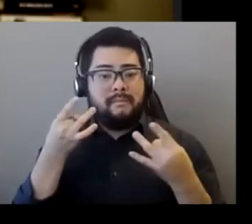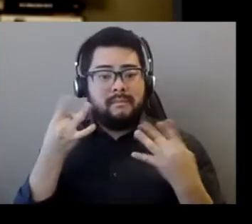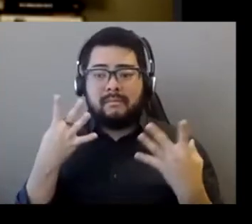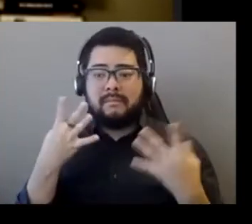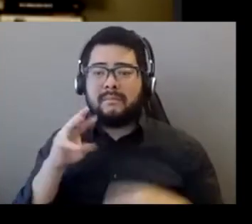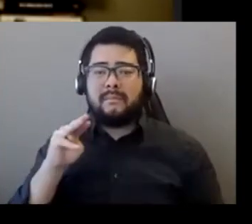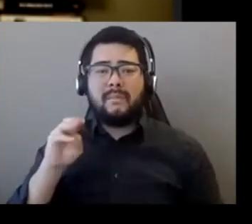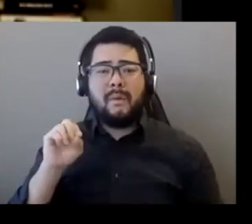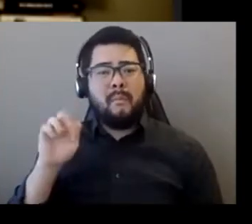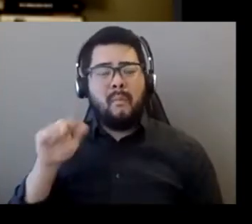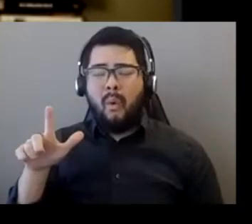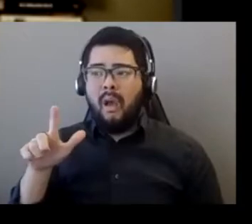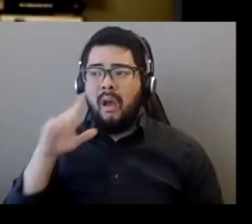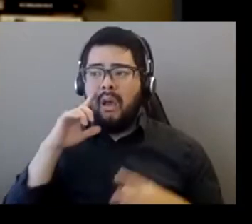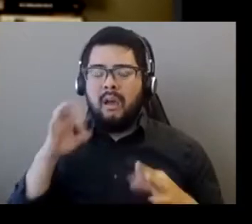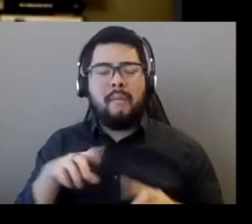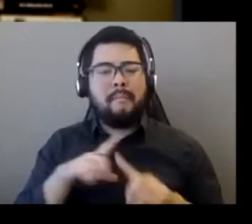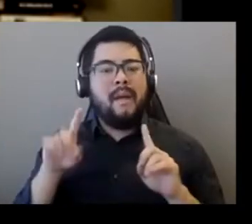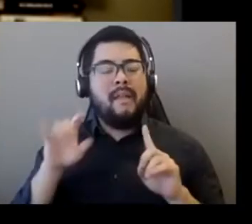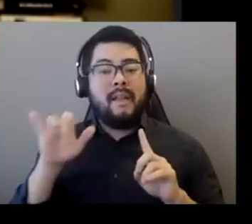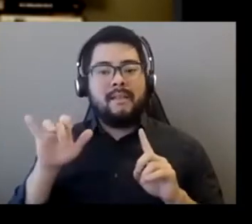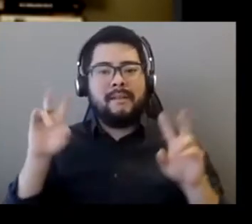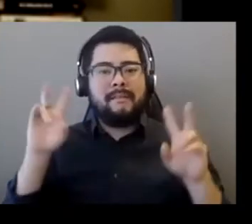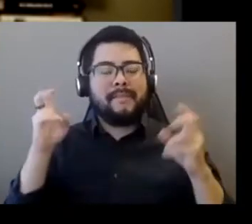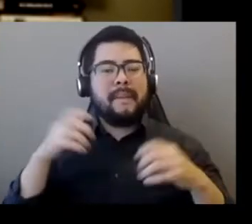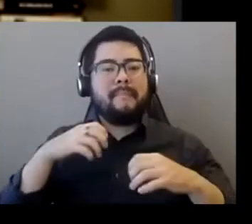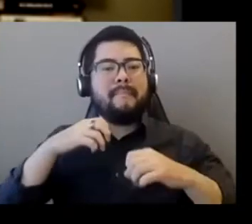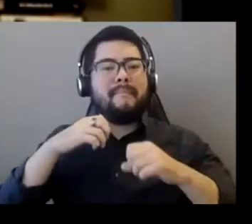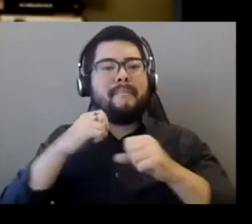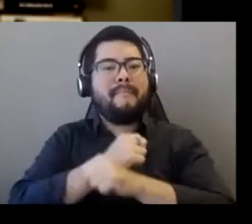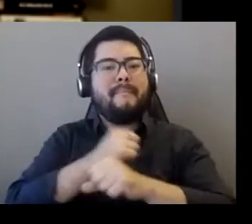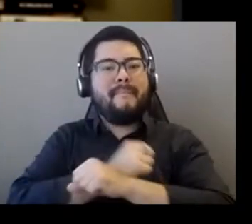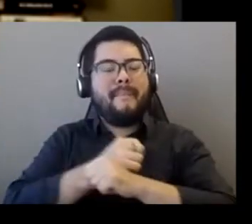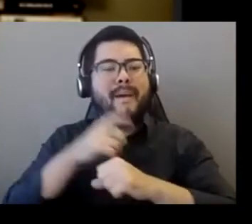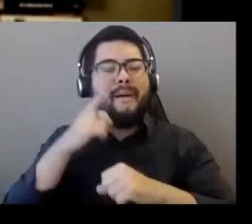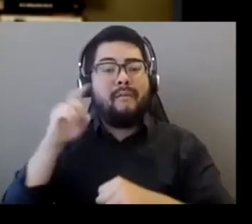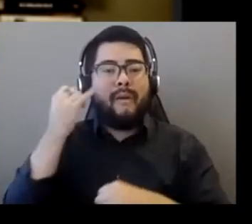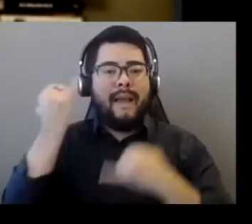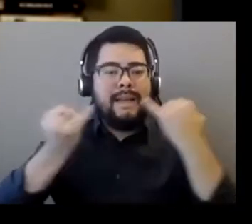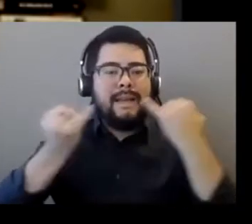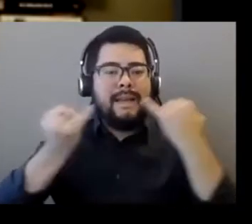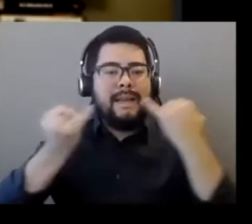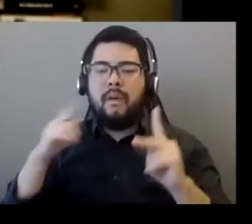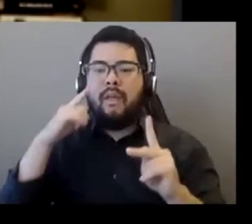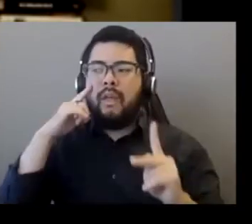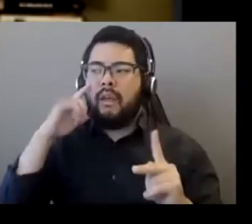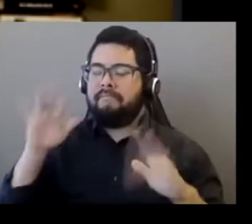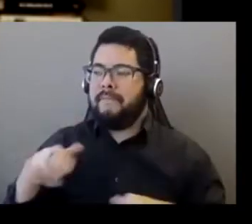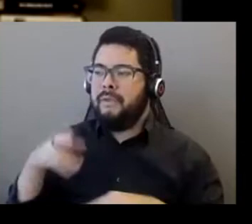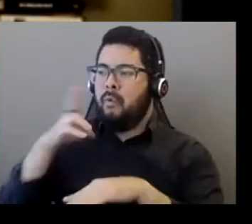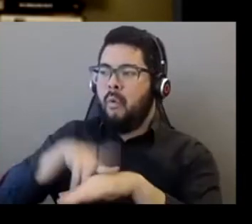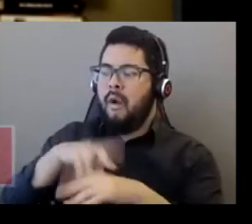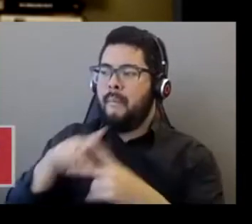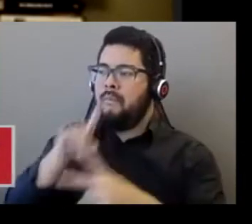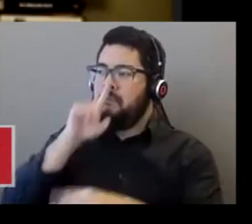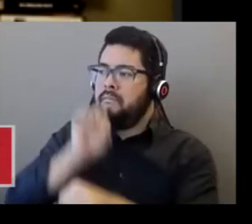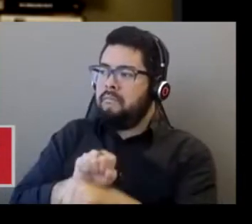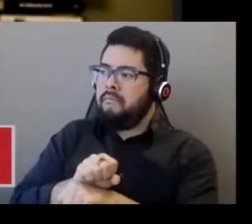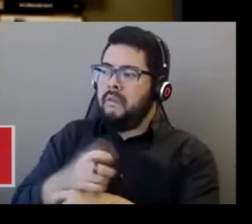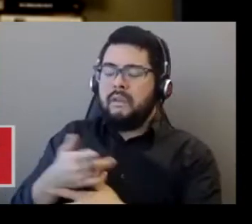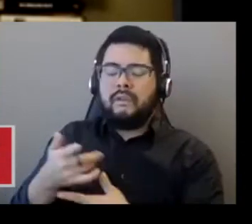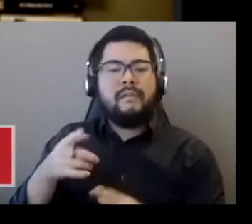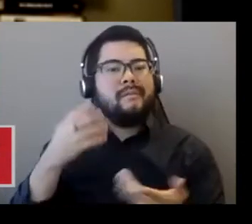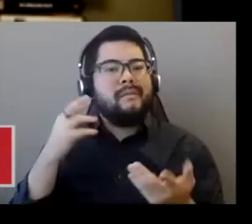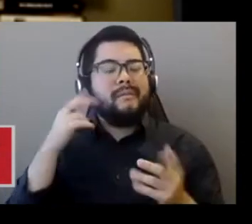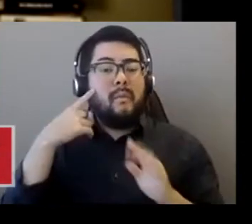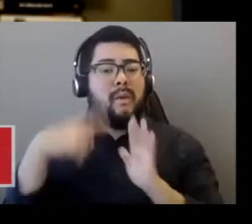this is the battle of ideas. You know, these people are seen as normal and legitimate. And people who say things like, you can't just go and